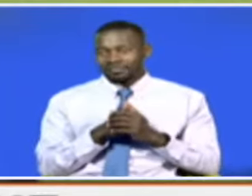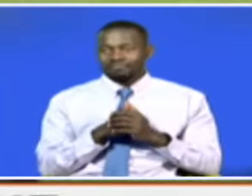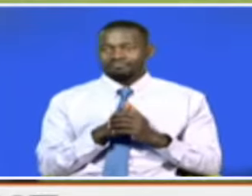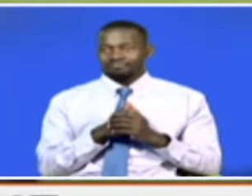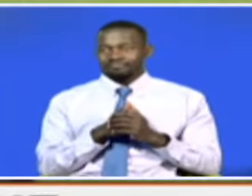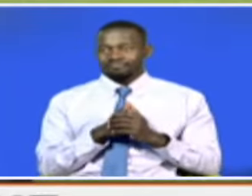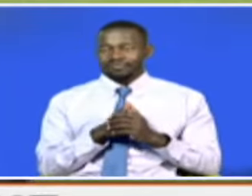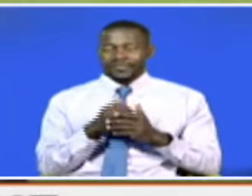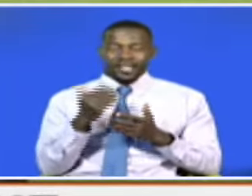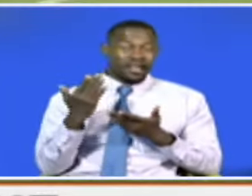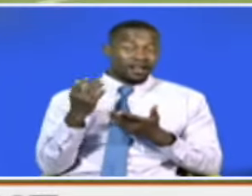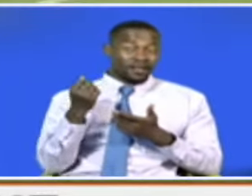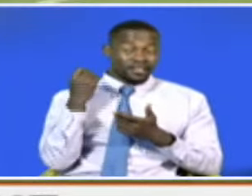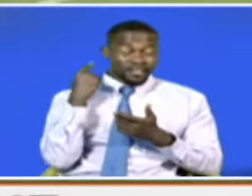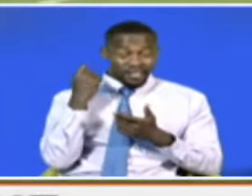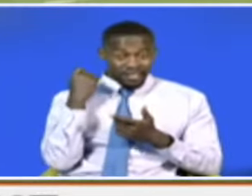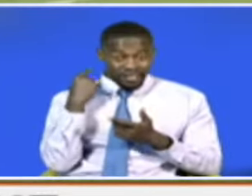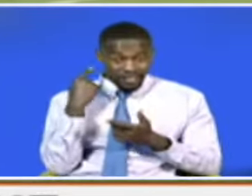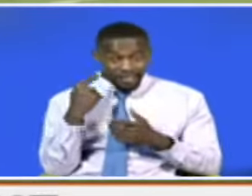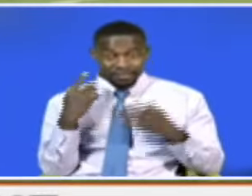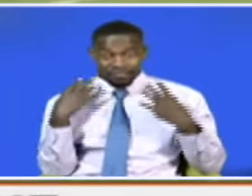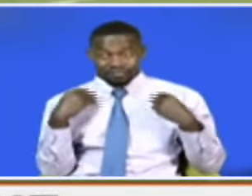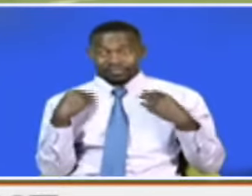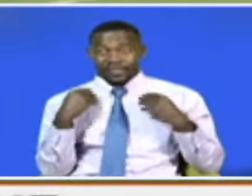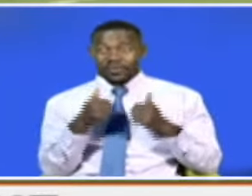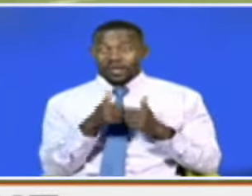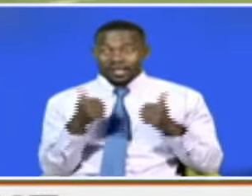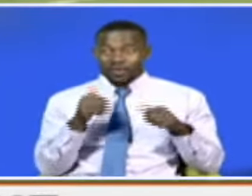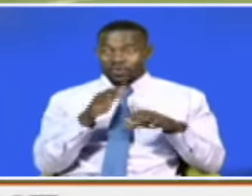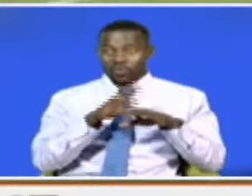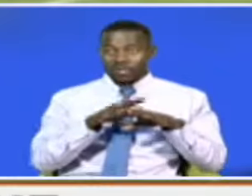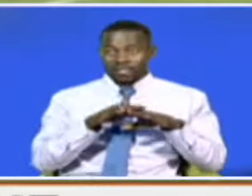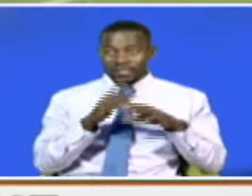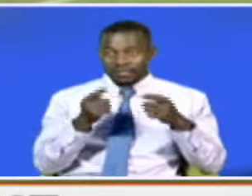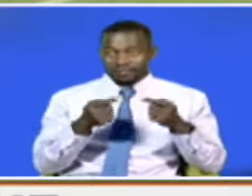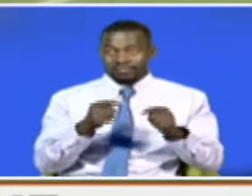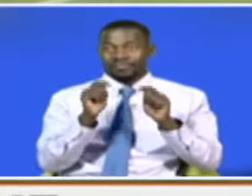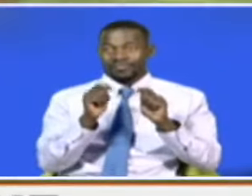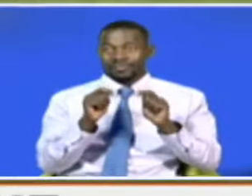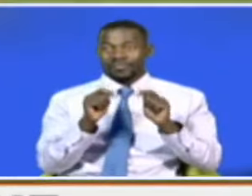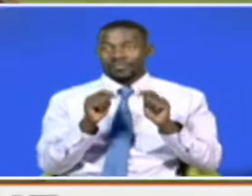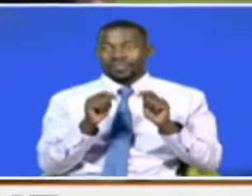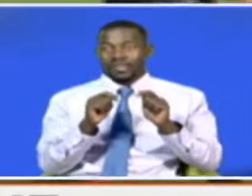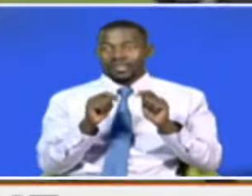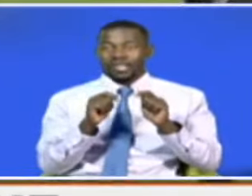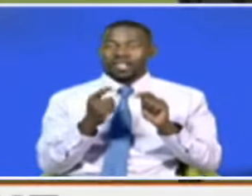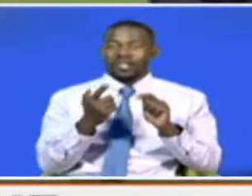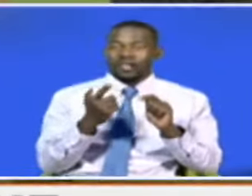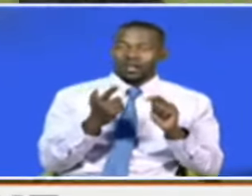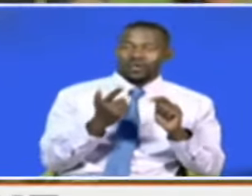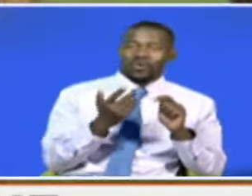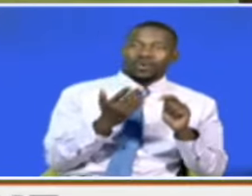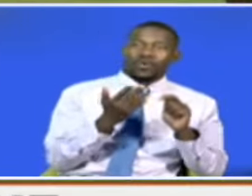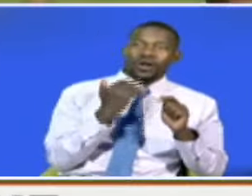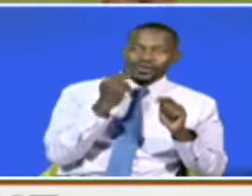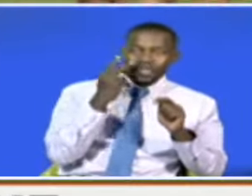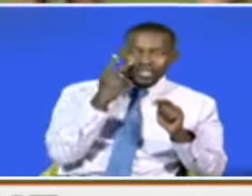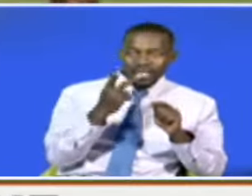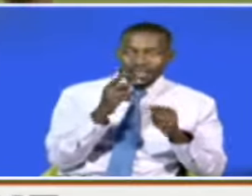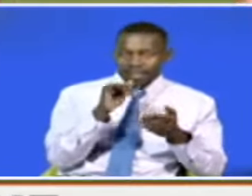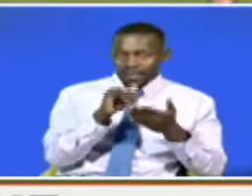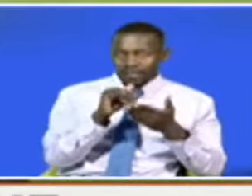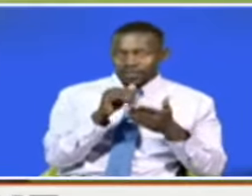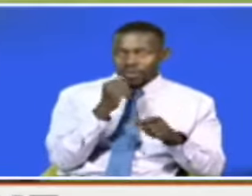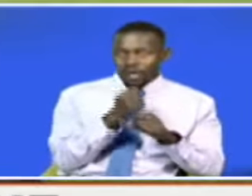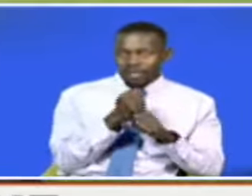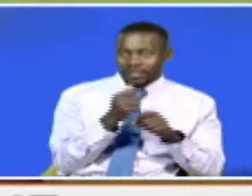worked hard in the last few weeks. And it's going to be a good test. No, we want to. We want to. What we did last year is nothing. We